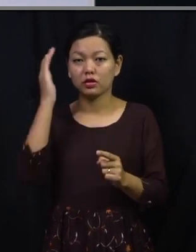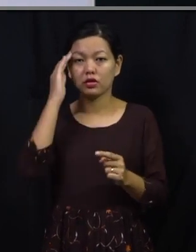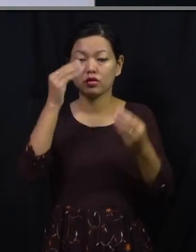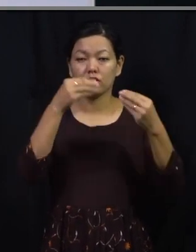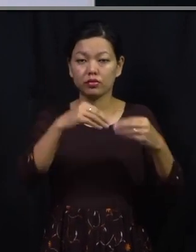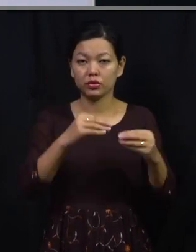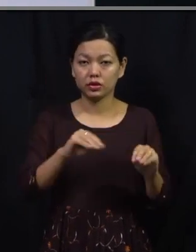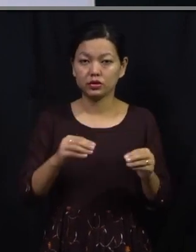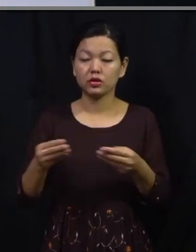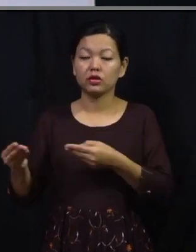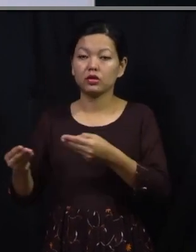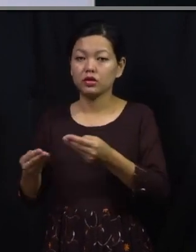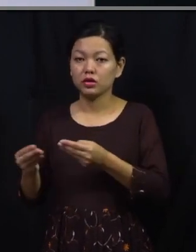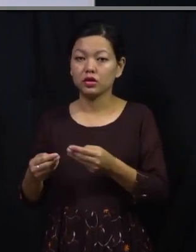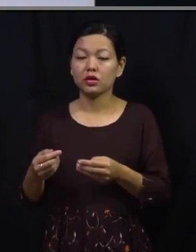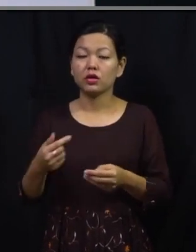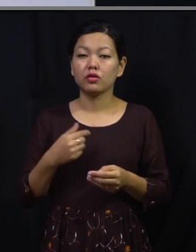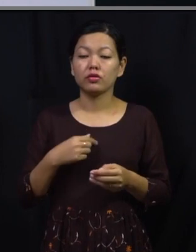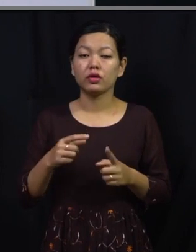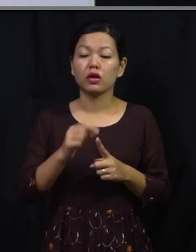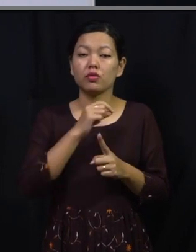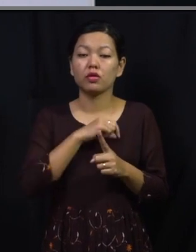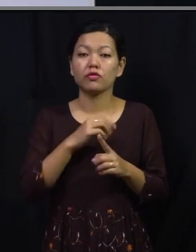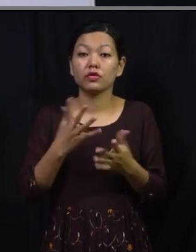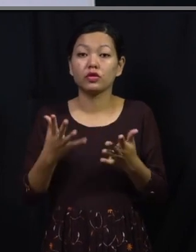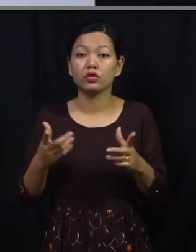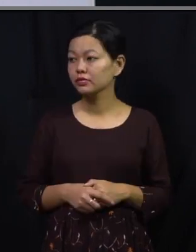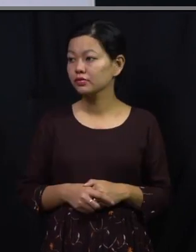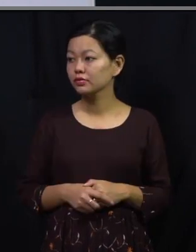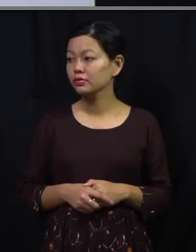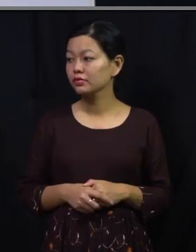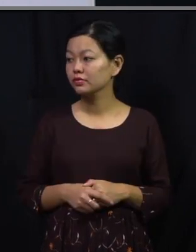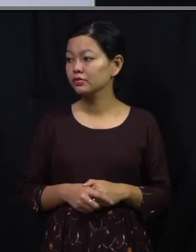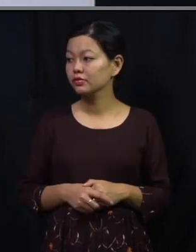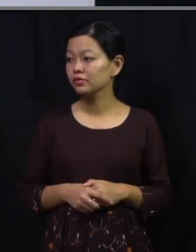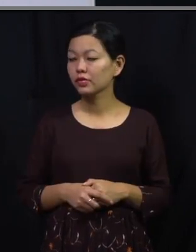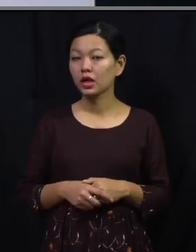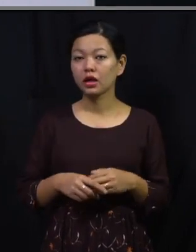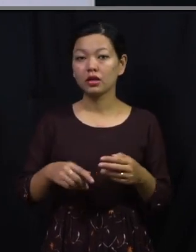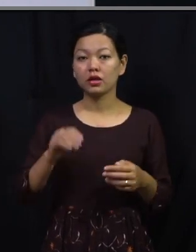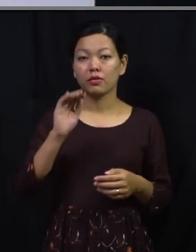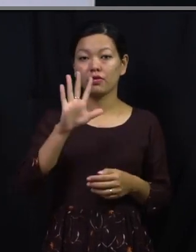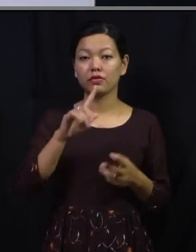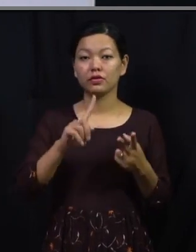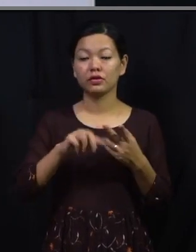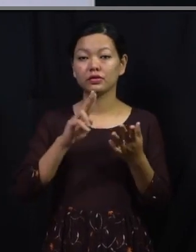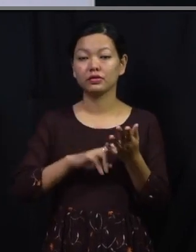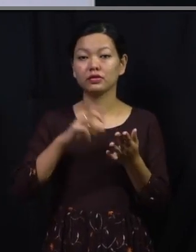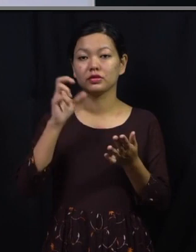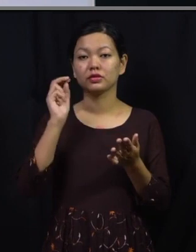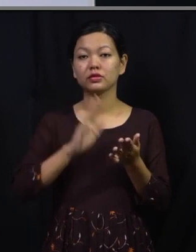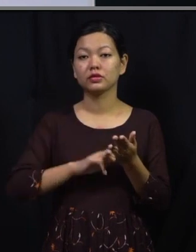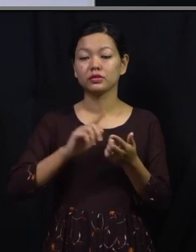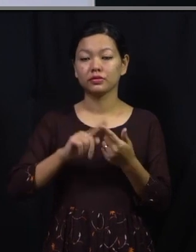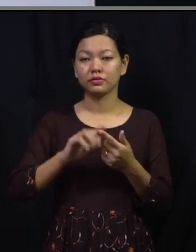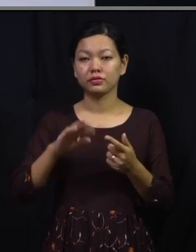account that is maintained by the firm is income statement. So income statement is known as trading